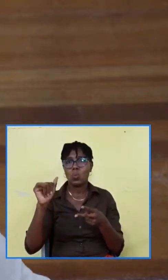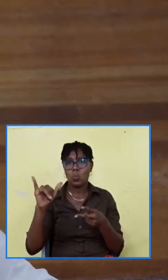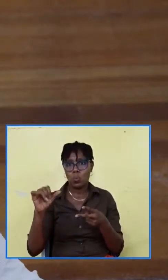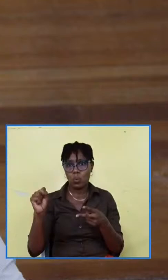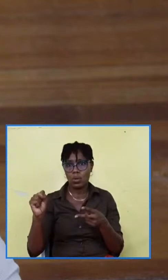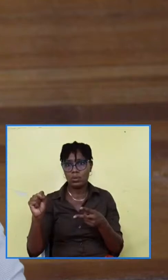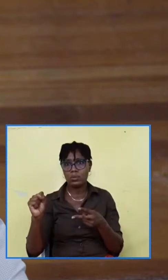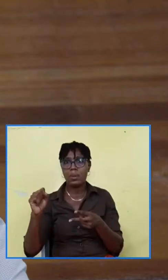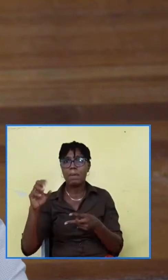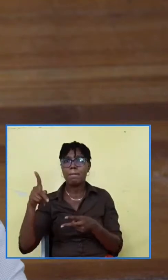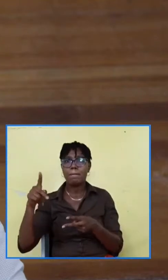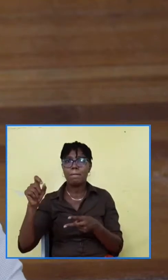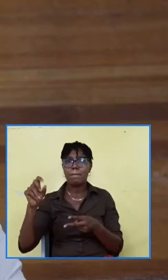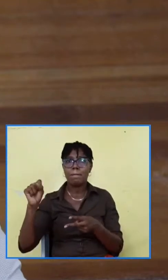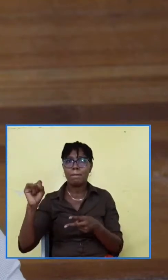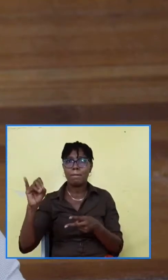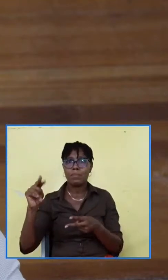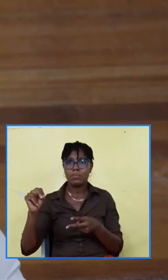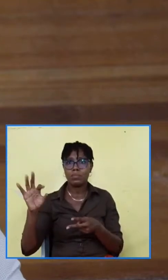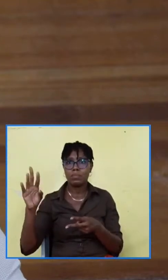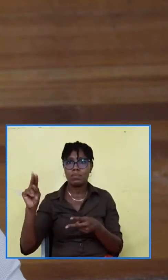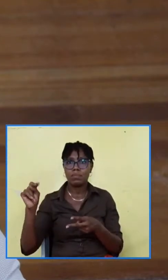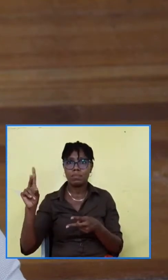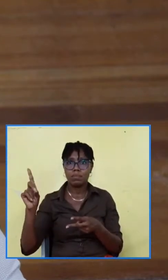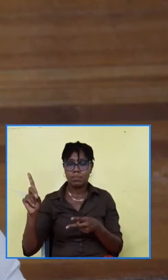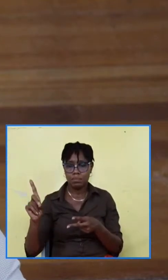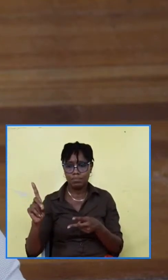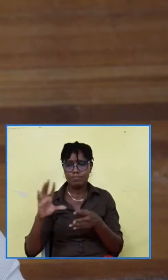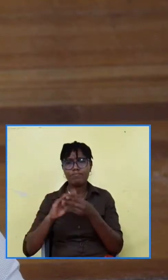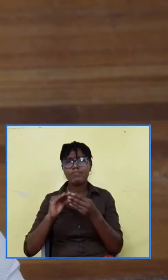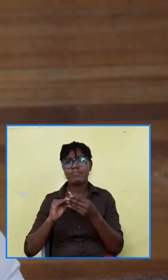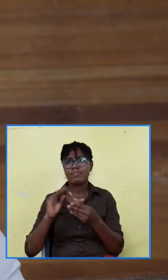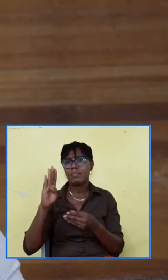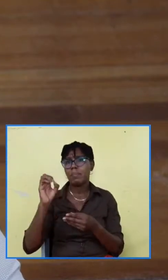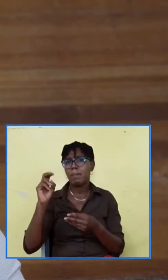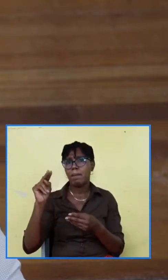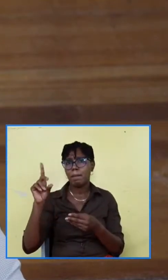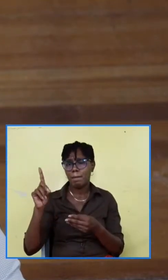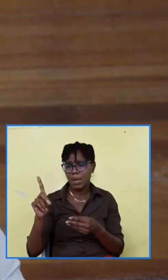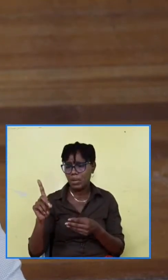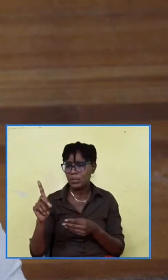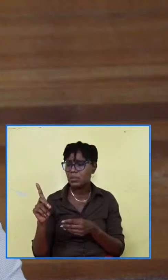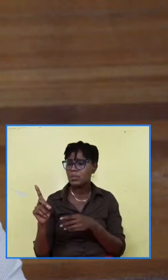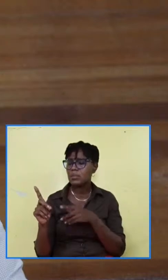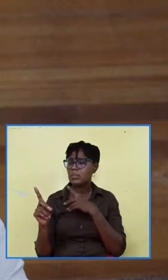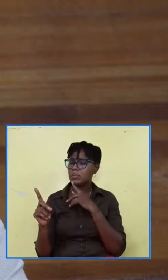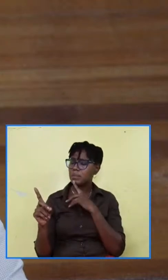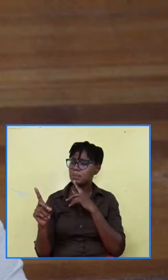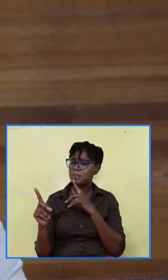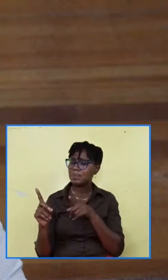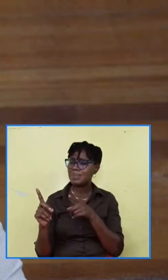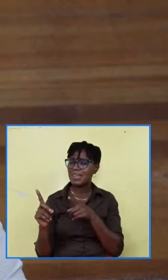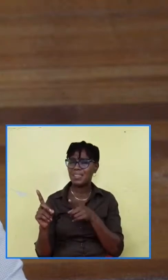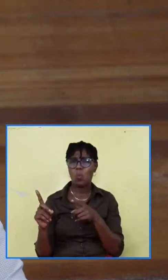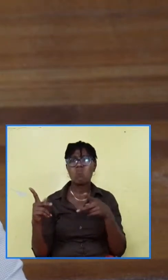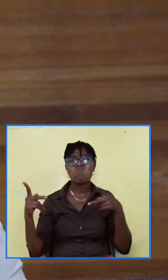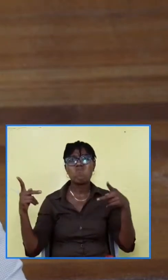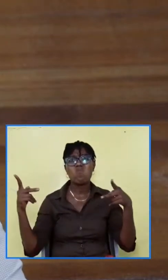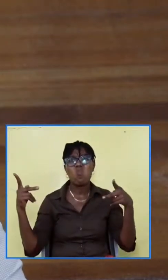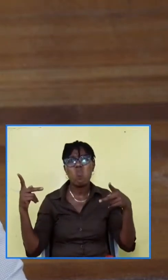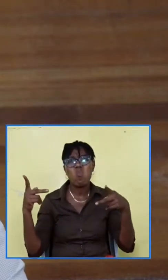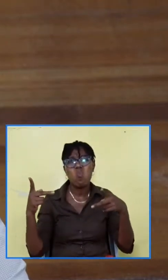fund. So I would say the bond elements of those portfolios are actually worse than